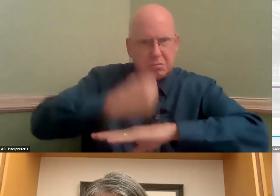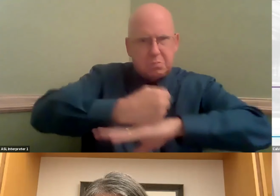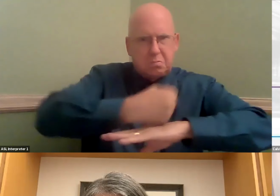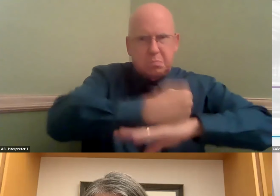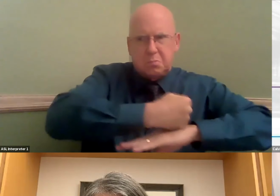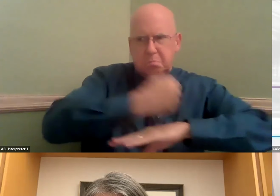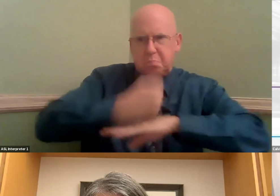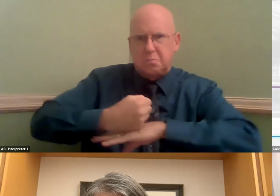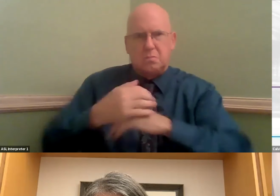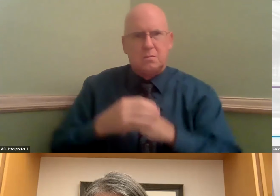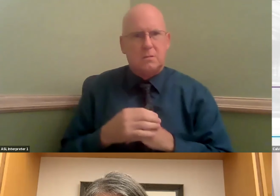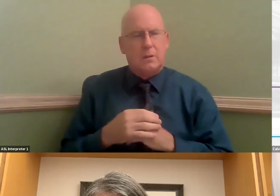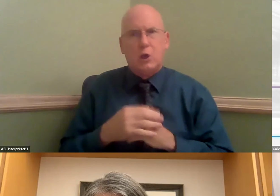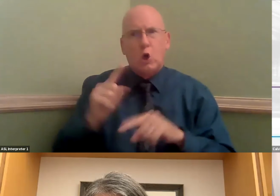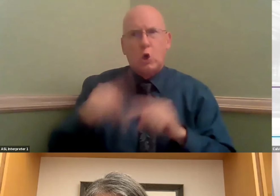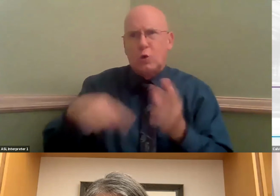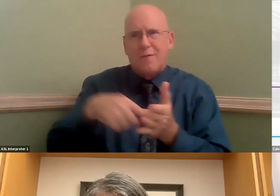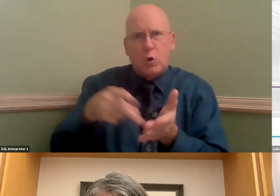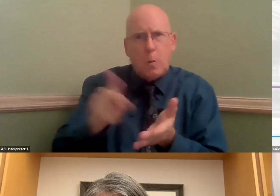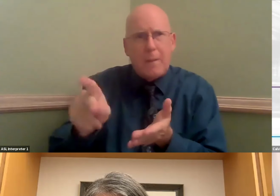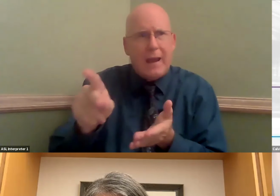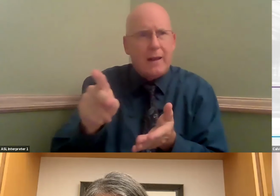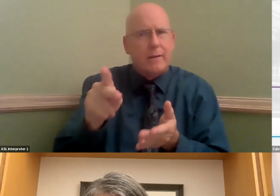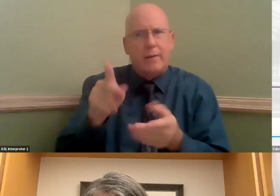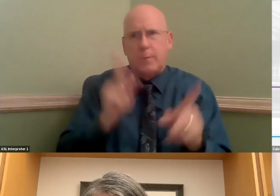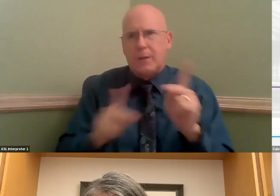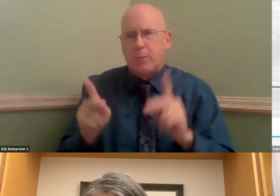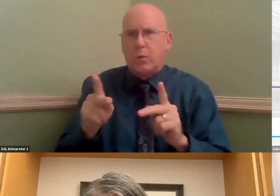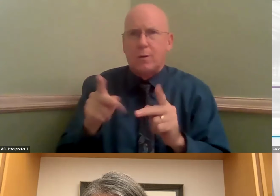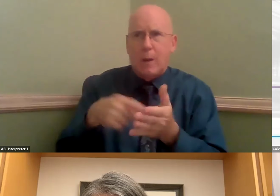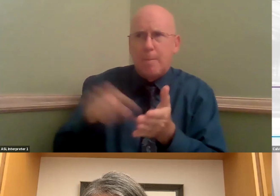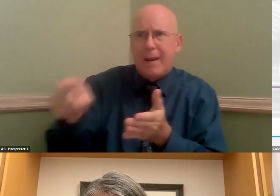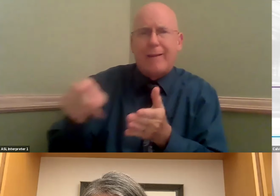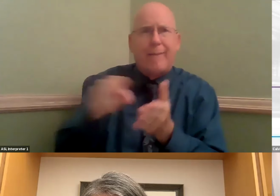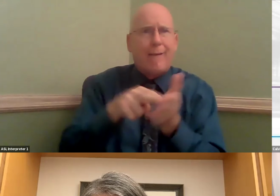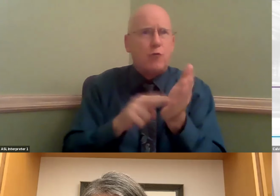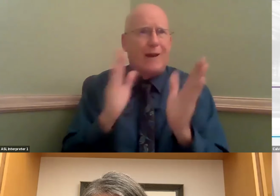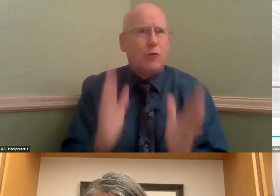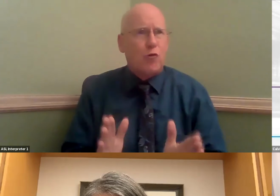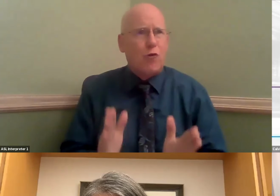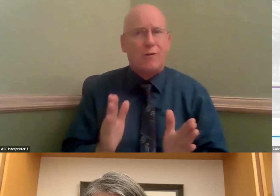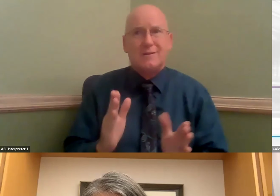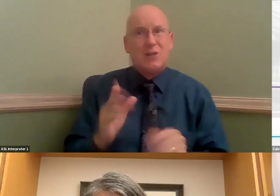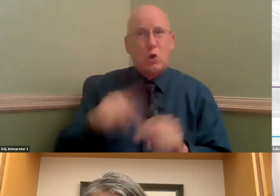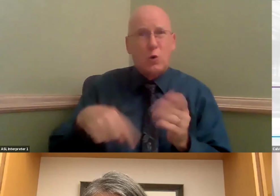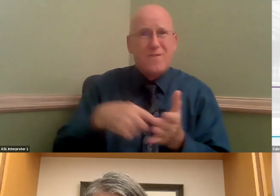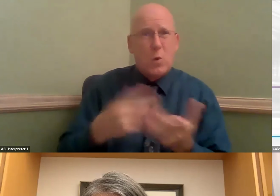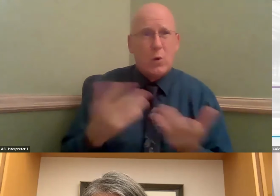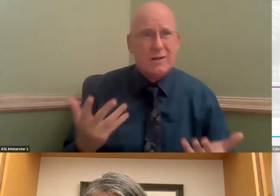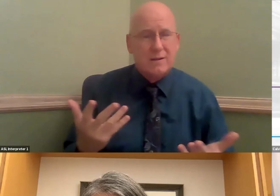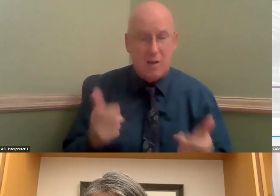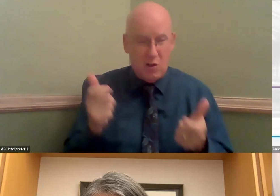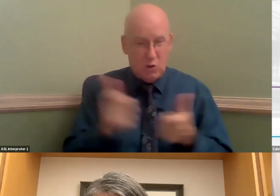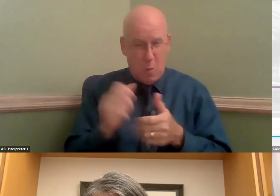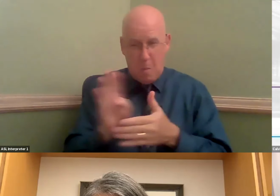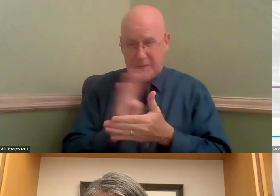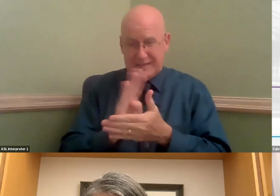The meeting payroll, paying contractors, and the challenges that those things would present when you couldn't do it. The small business has